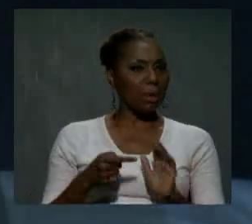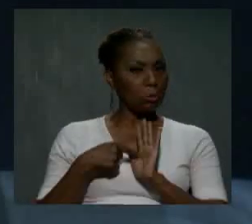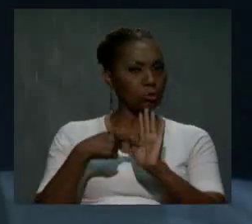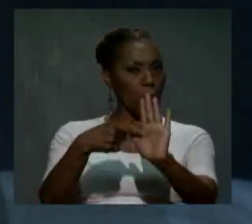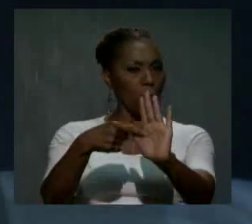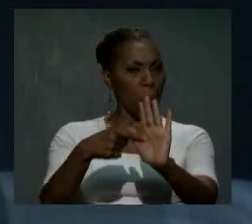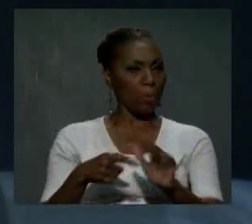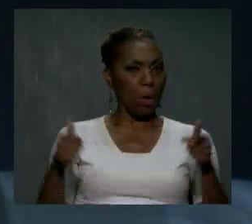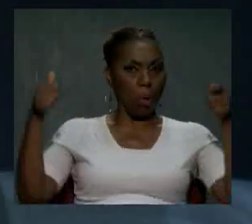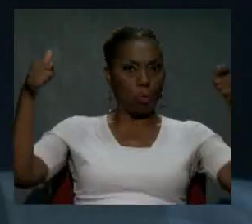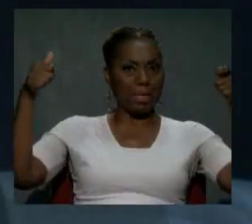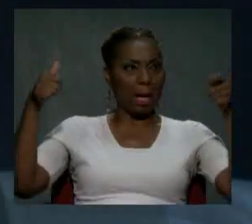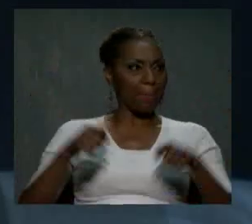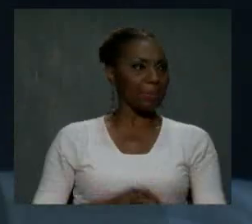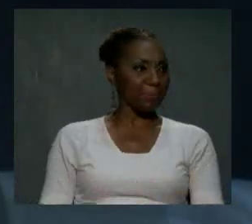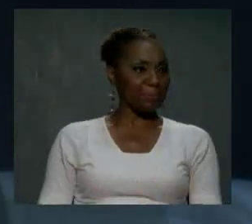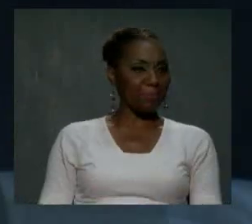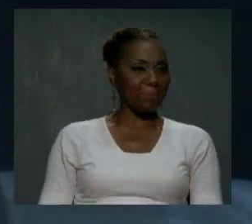Audrey.